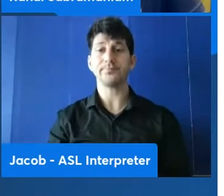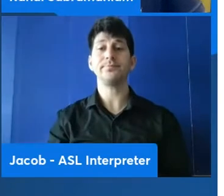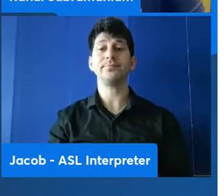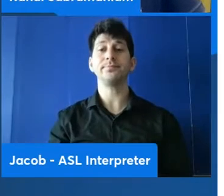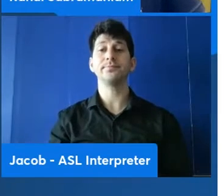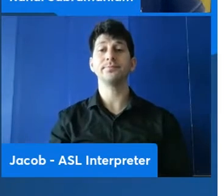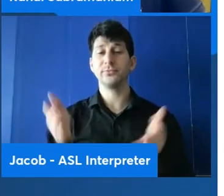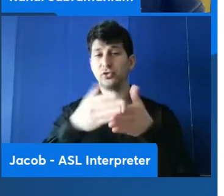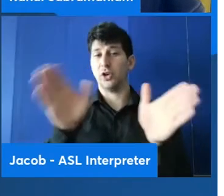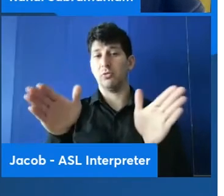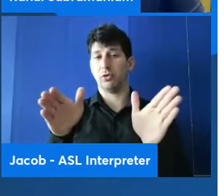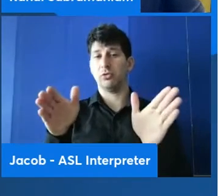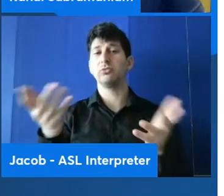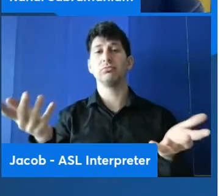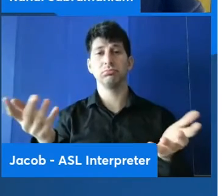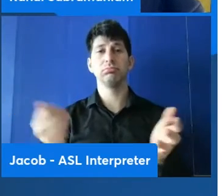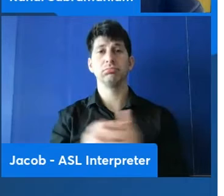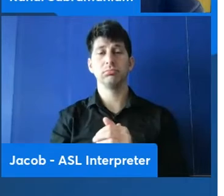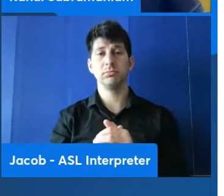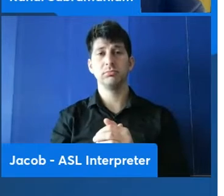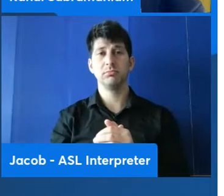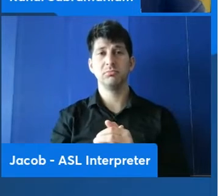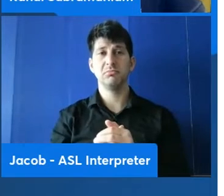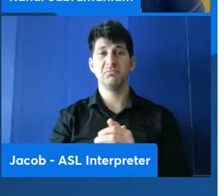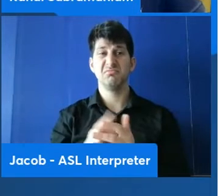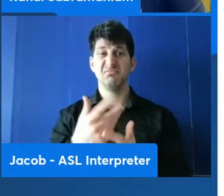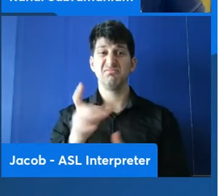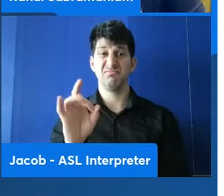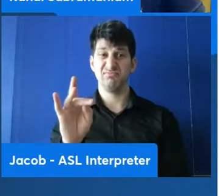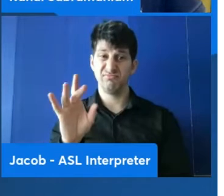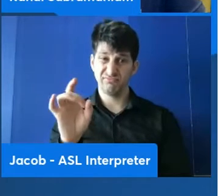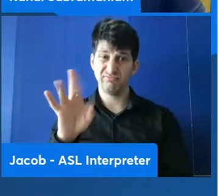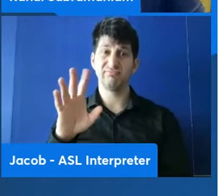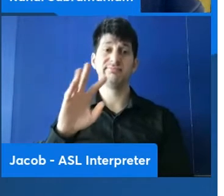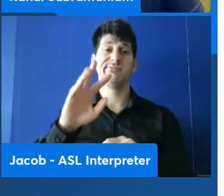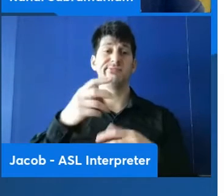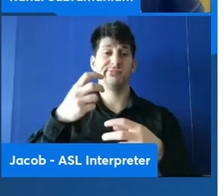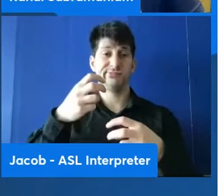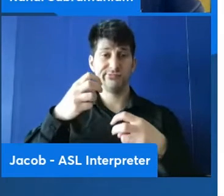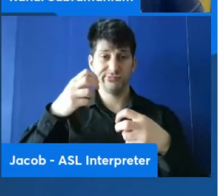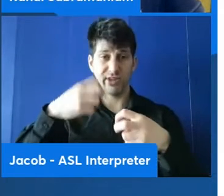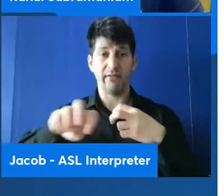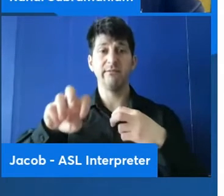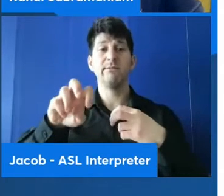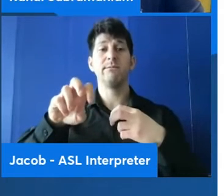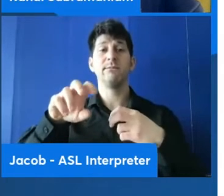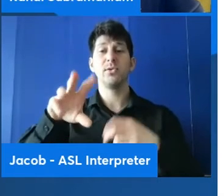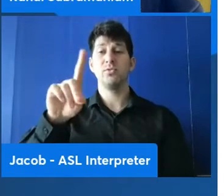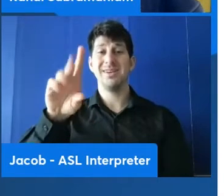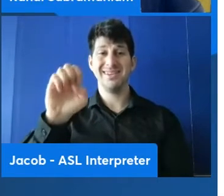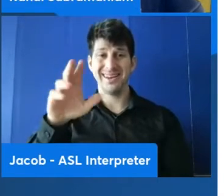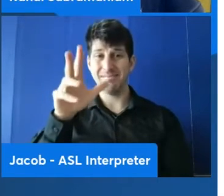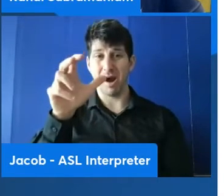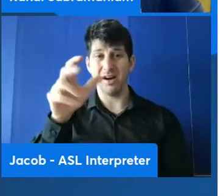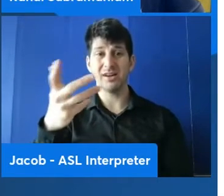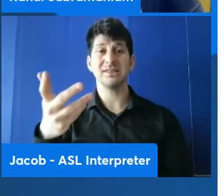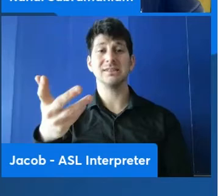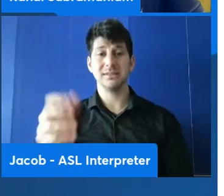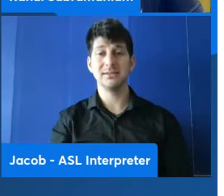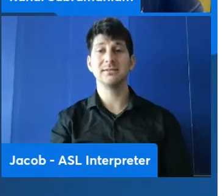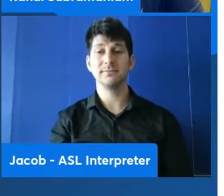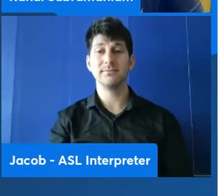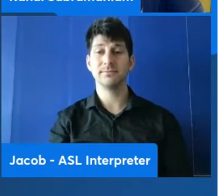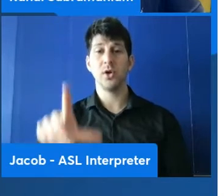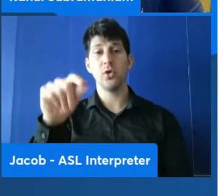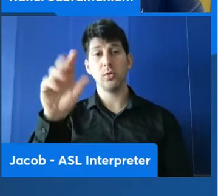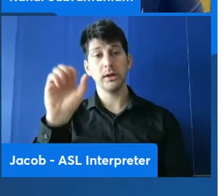in general is that they are notoriously hard to reason about or debug. I'm going to play a